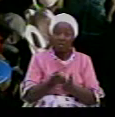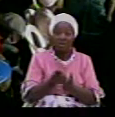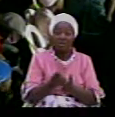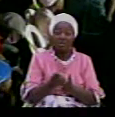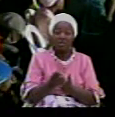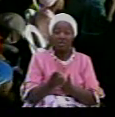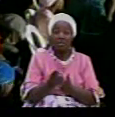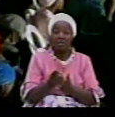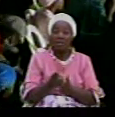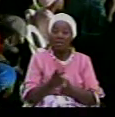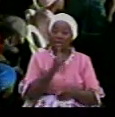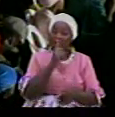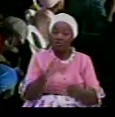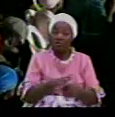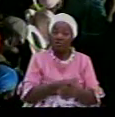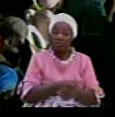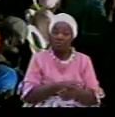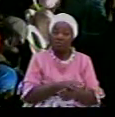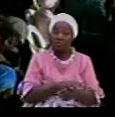transparent,